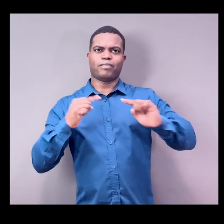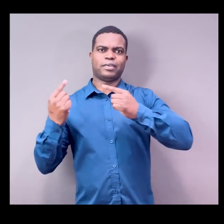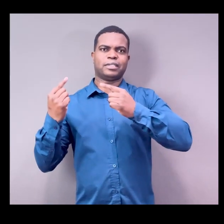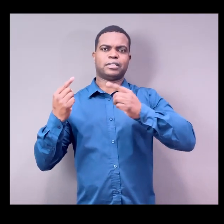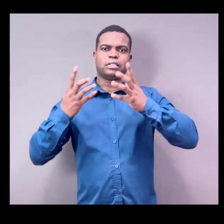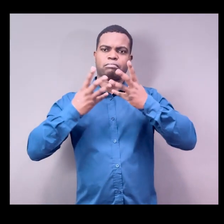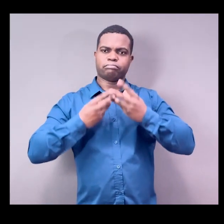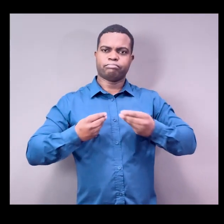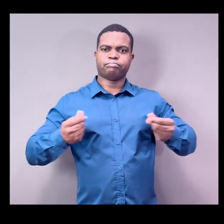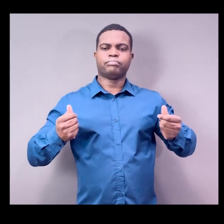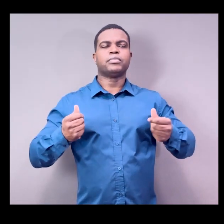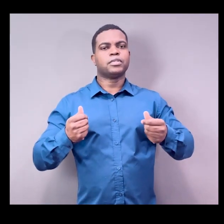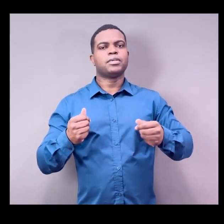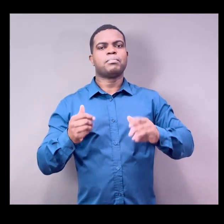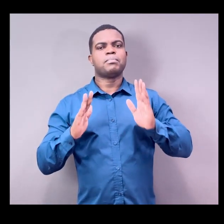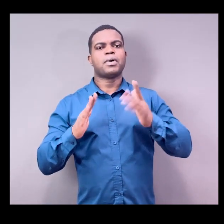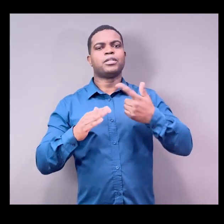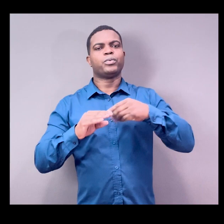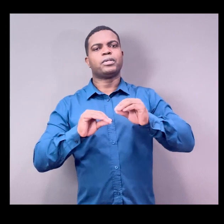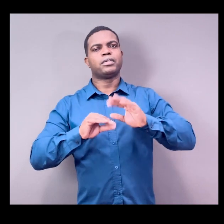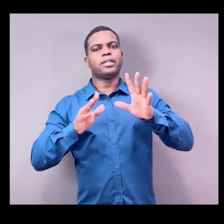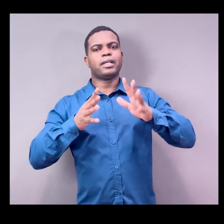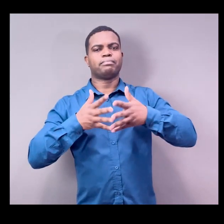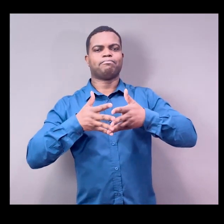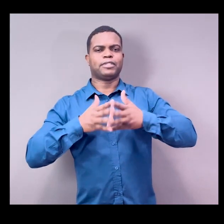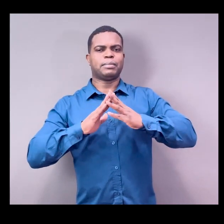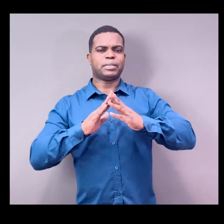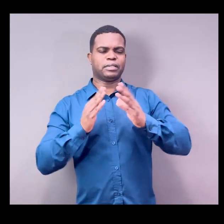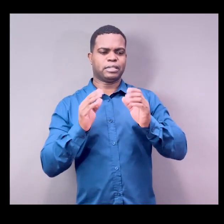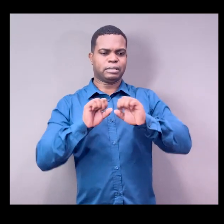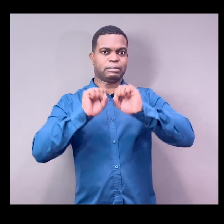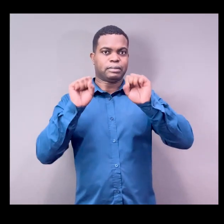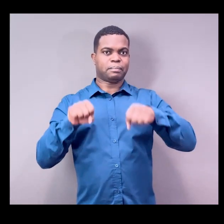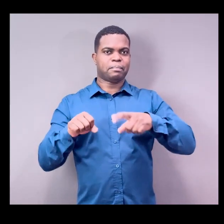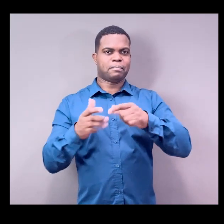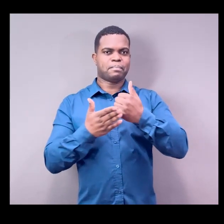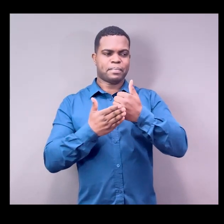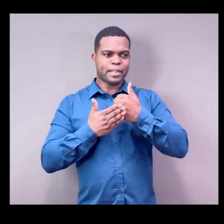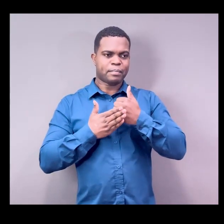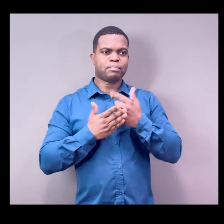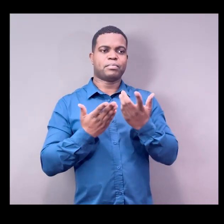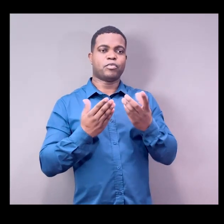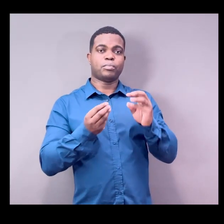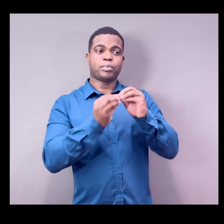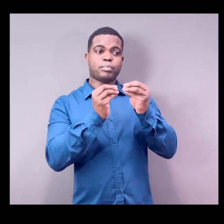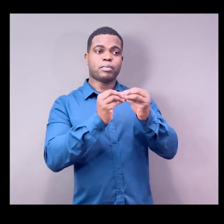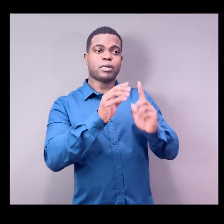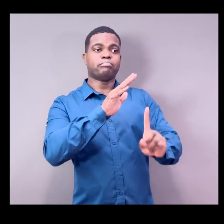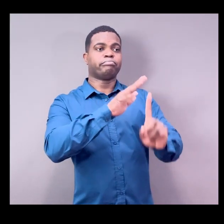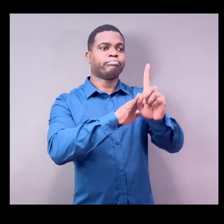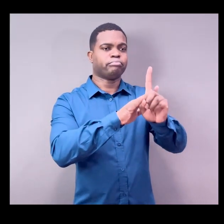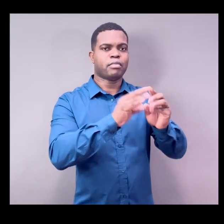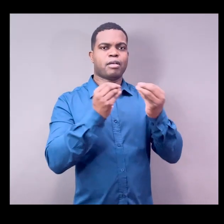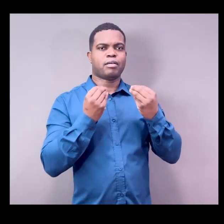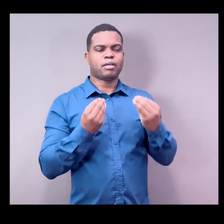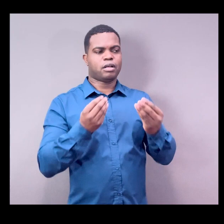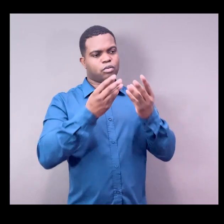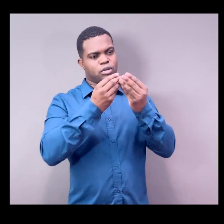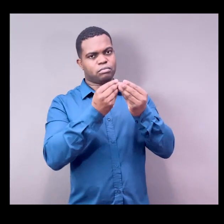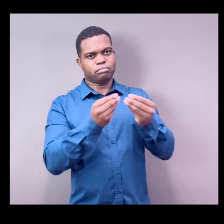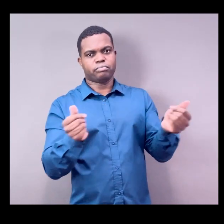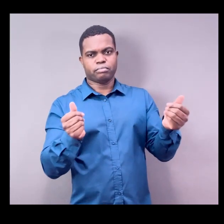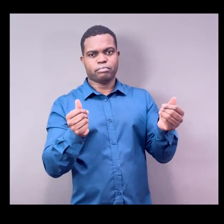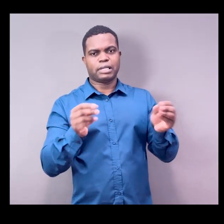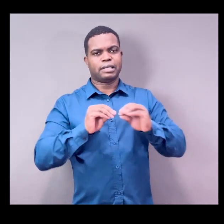need to talk about it. You need to establish mechanism for addressing conflicts. You could provide a safe space for